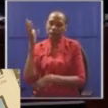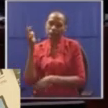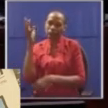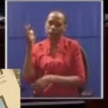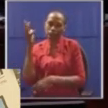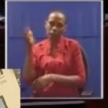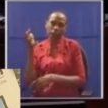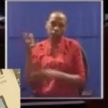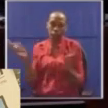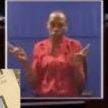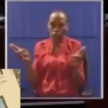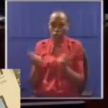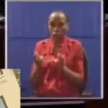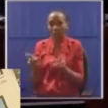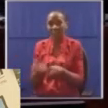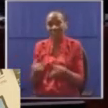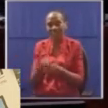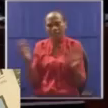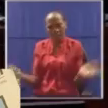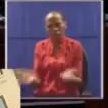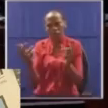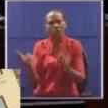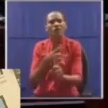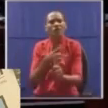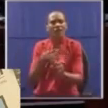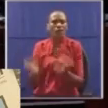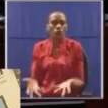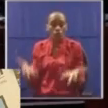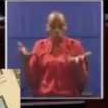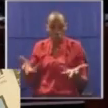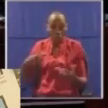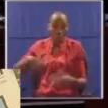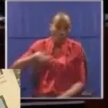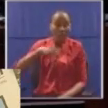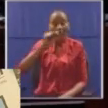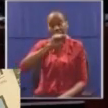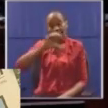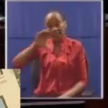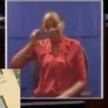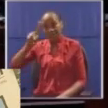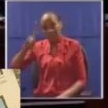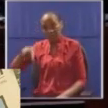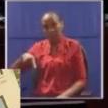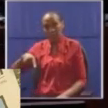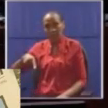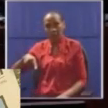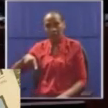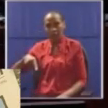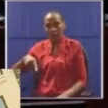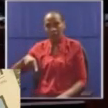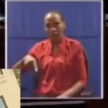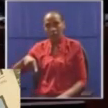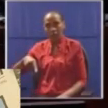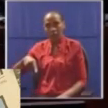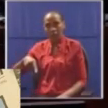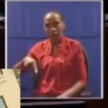stopped well short of inciting violence. And so for these reasons, the ACDP, whilst we welcome the improvements,